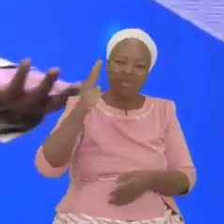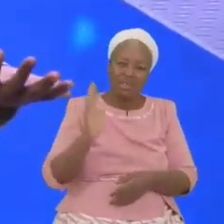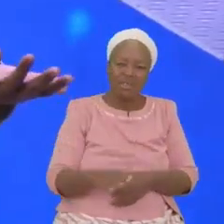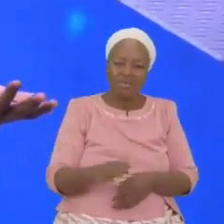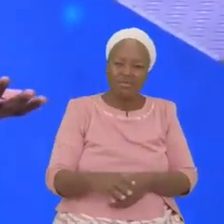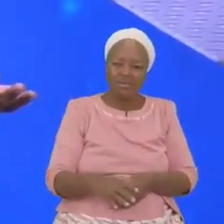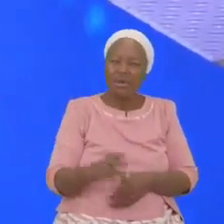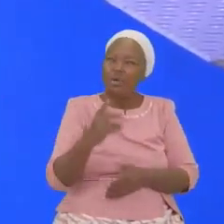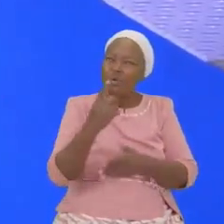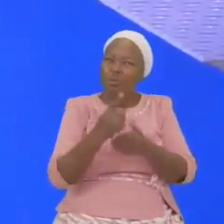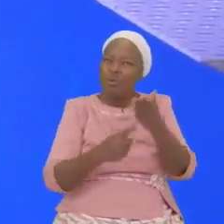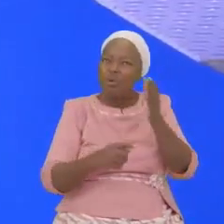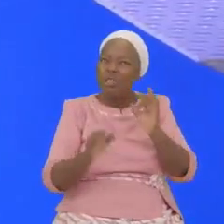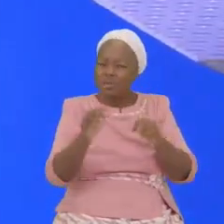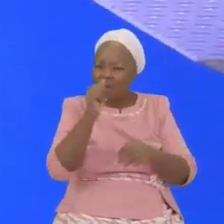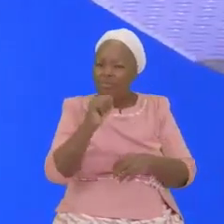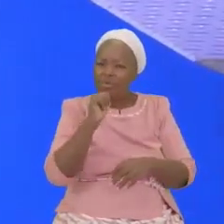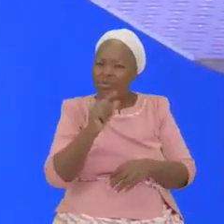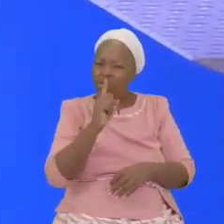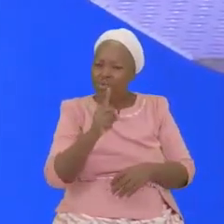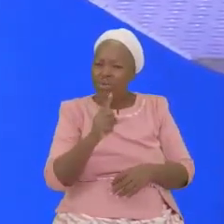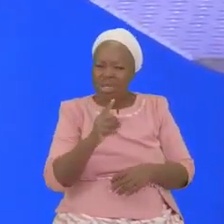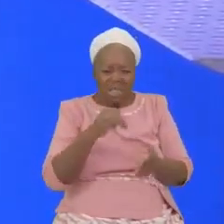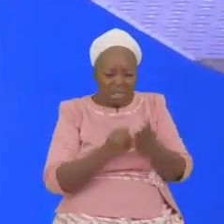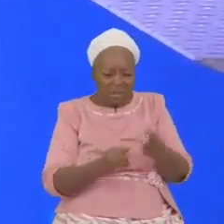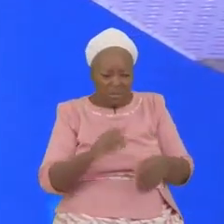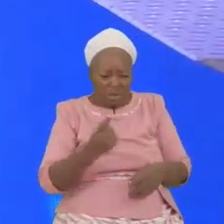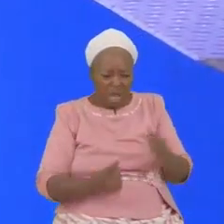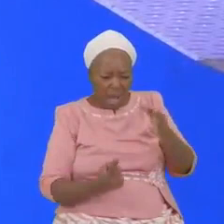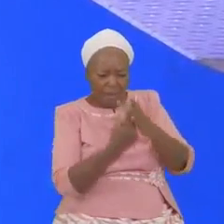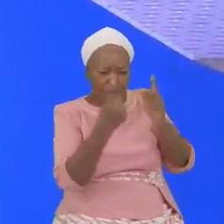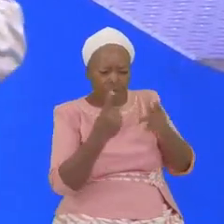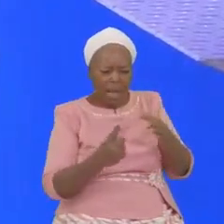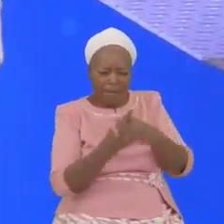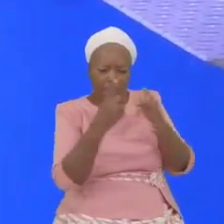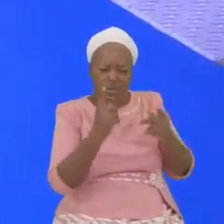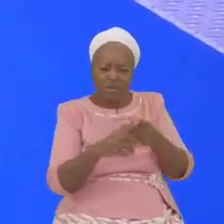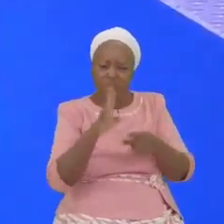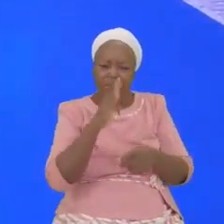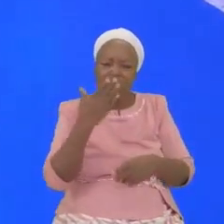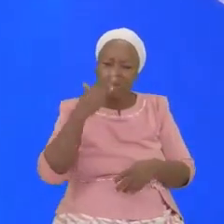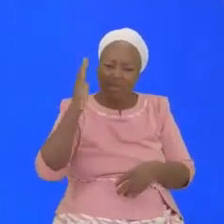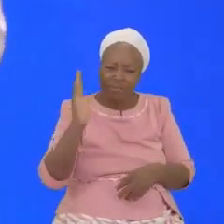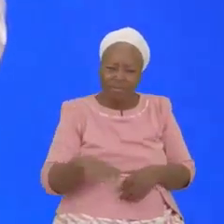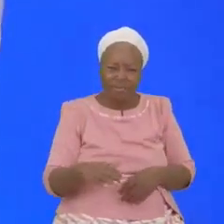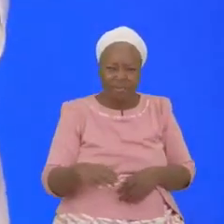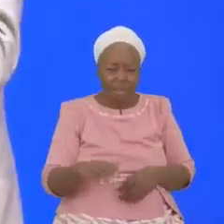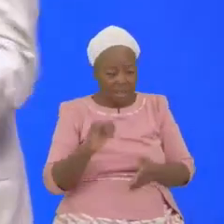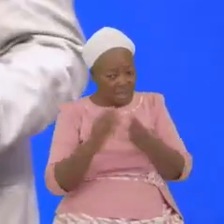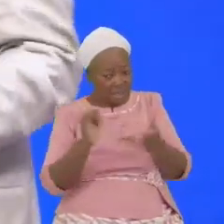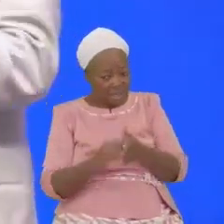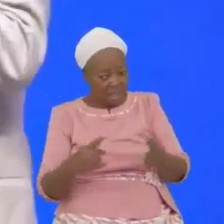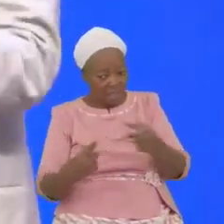if I'm not sure? It only appears to be evil. Well, that thing that appears to be evil might